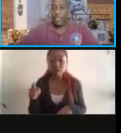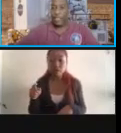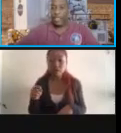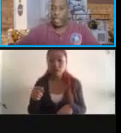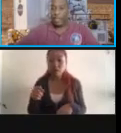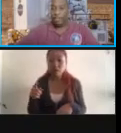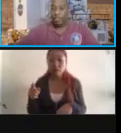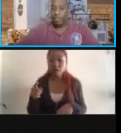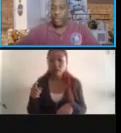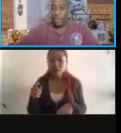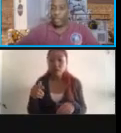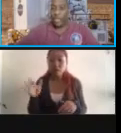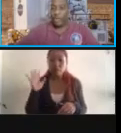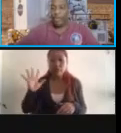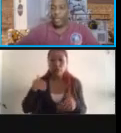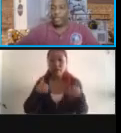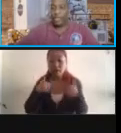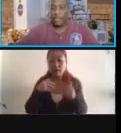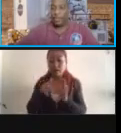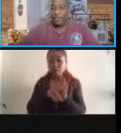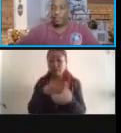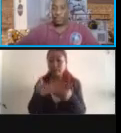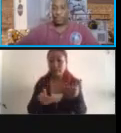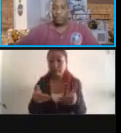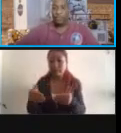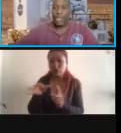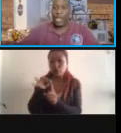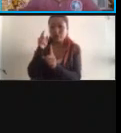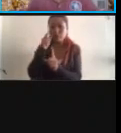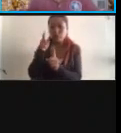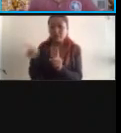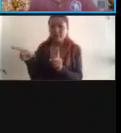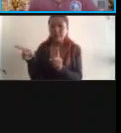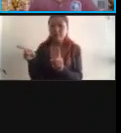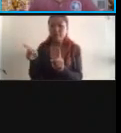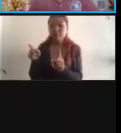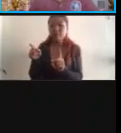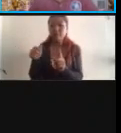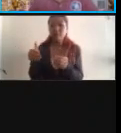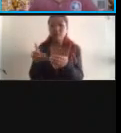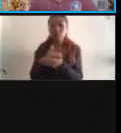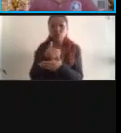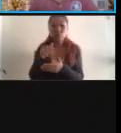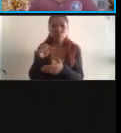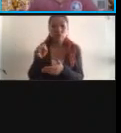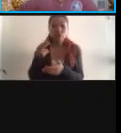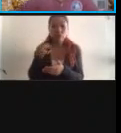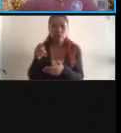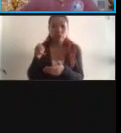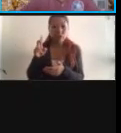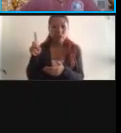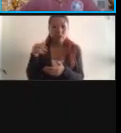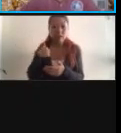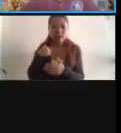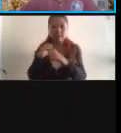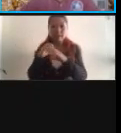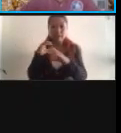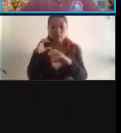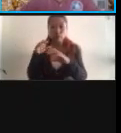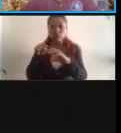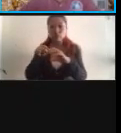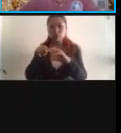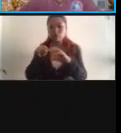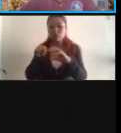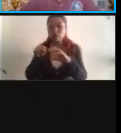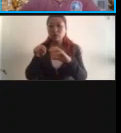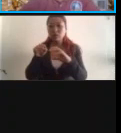crew seating that was kind of unique to them. New Shepard has a capsule where they